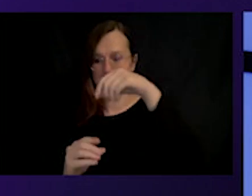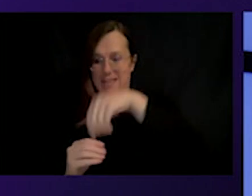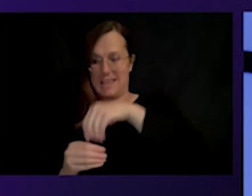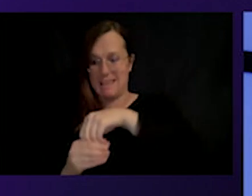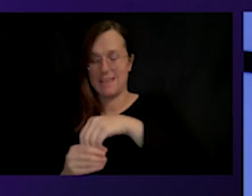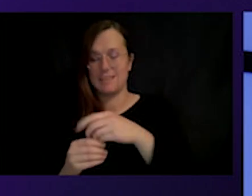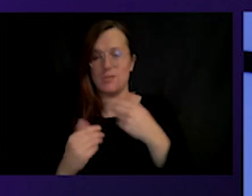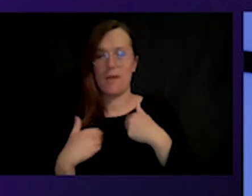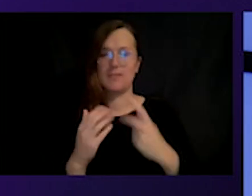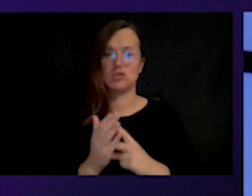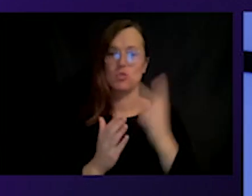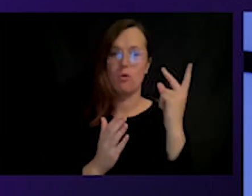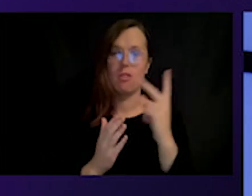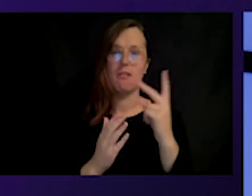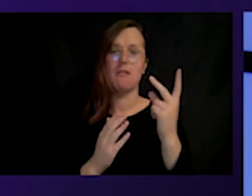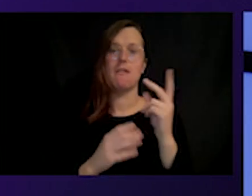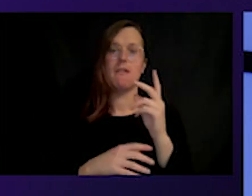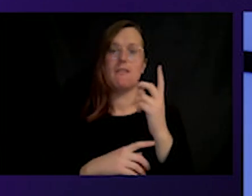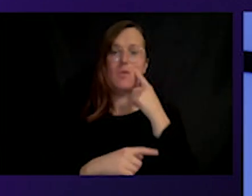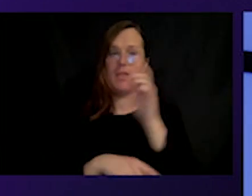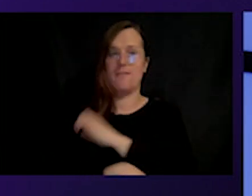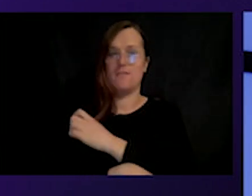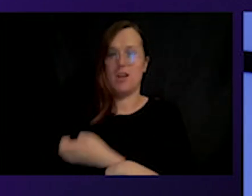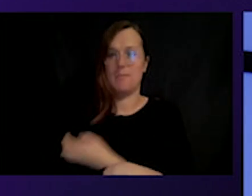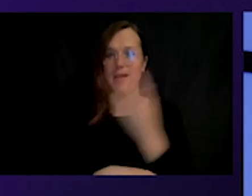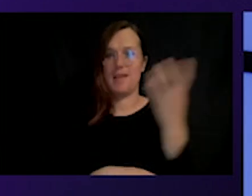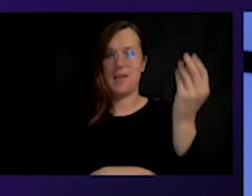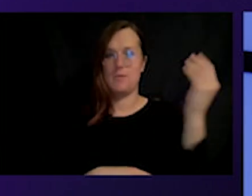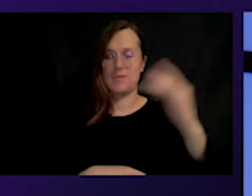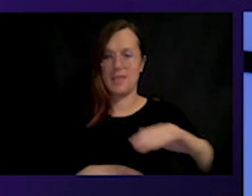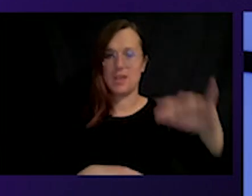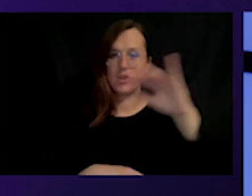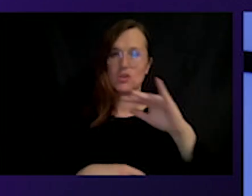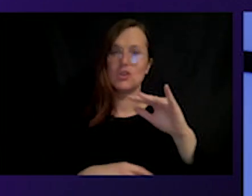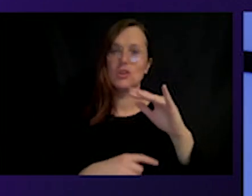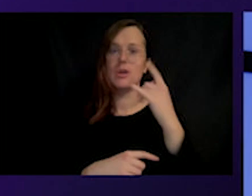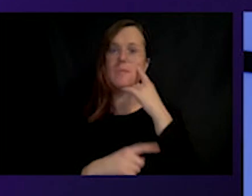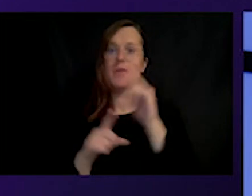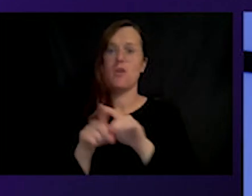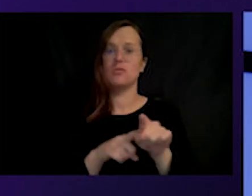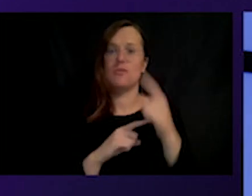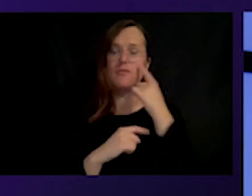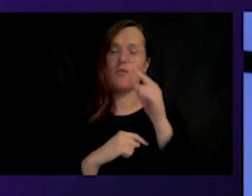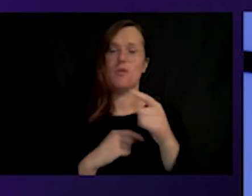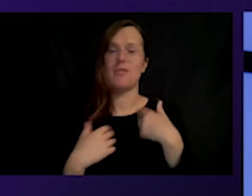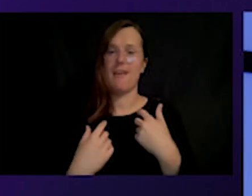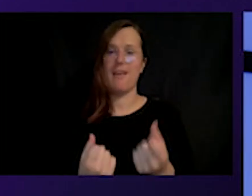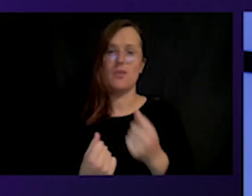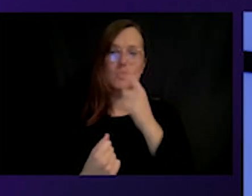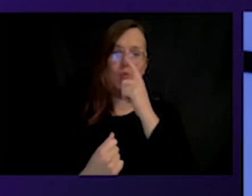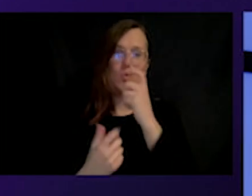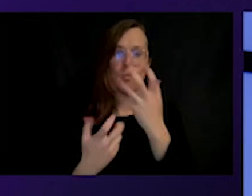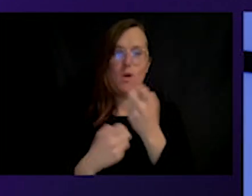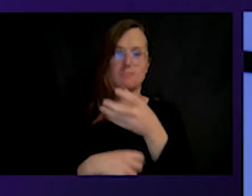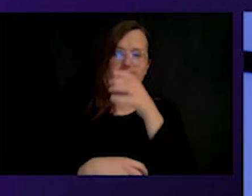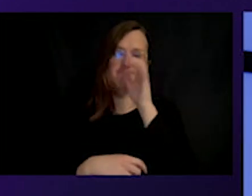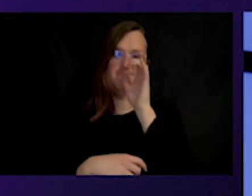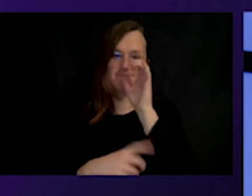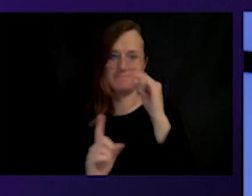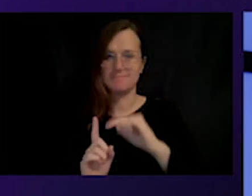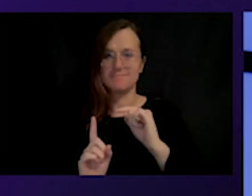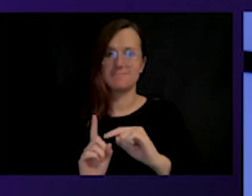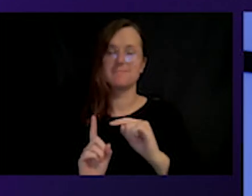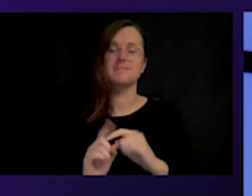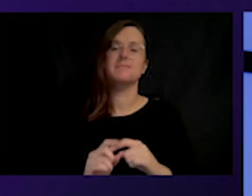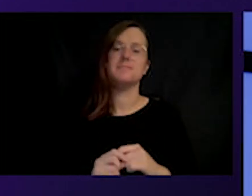the environment out there, which totally support that too, but also for the health who wants to be consuming these chemicals too. So yeah, what a